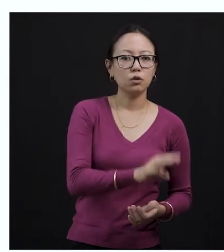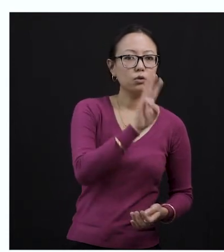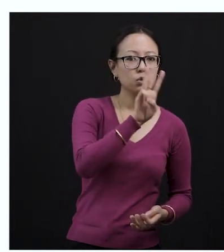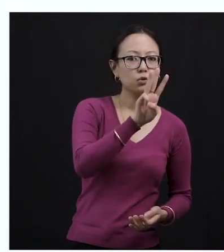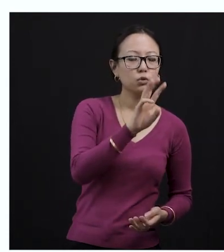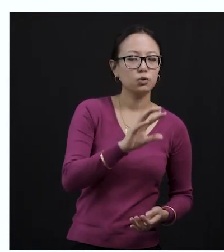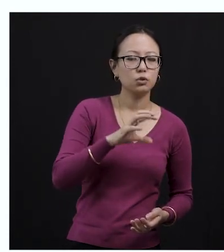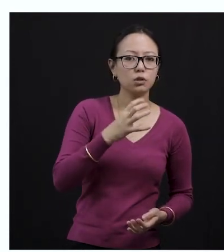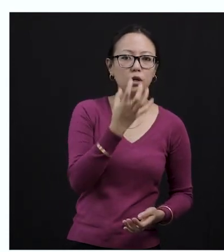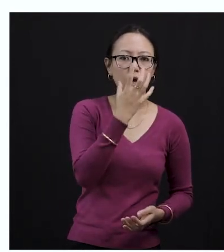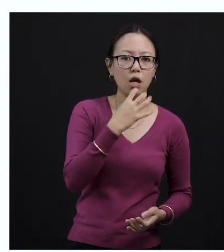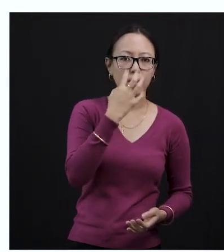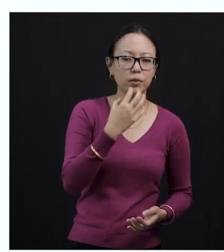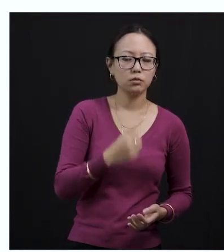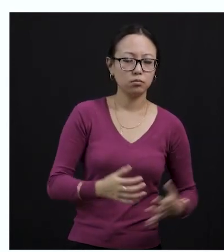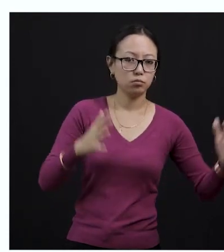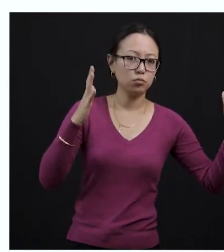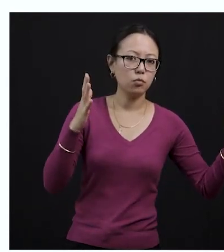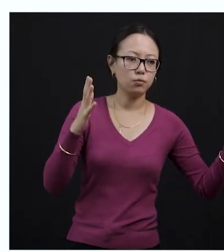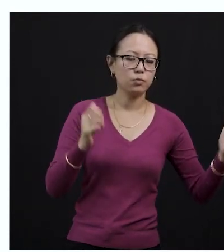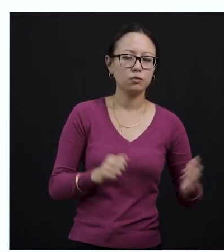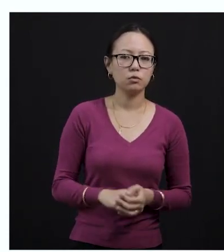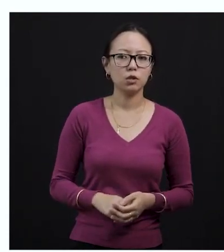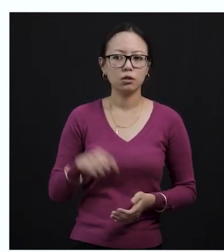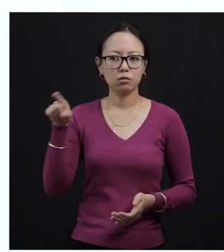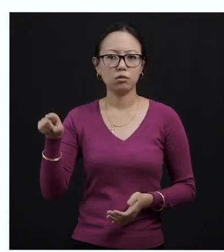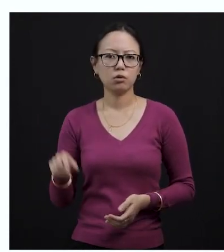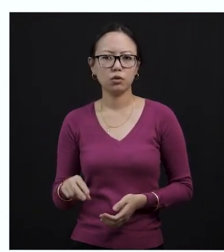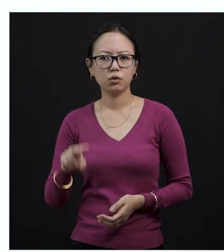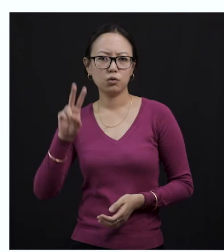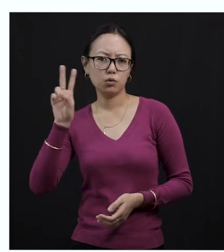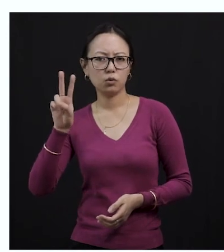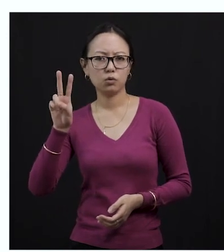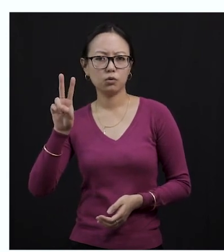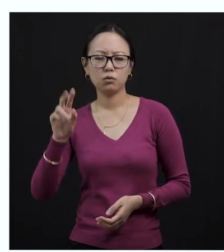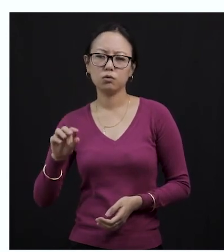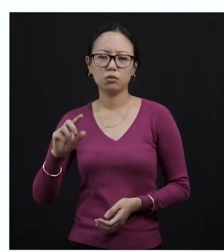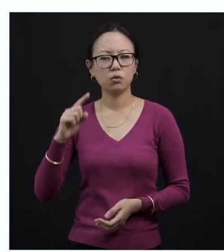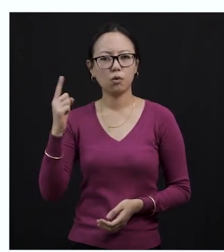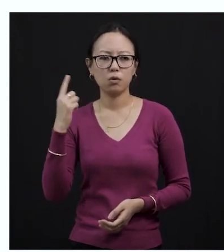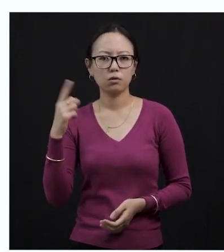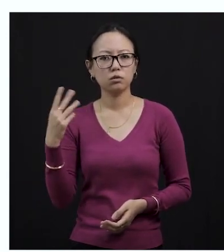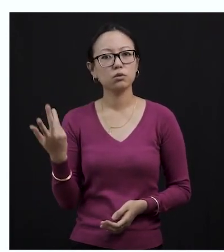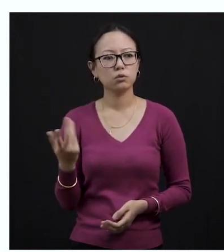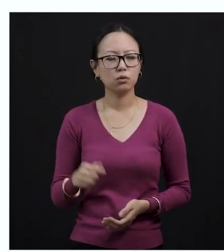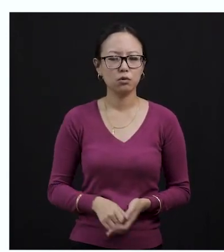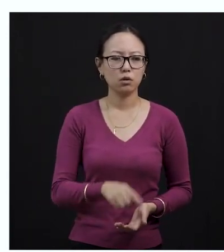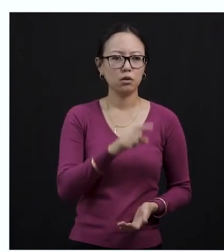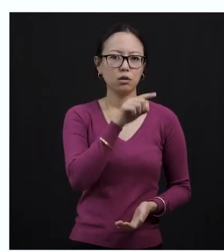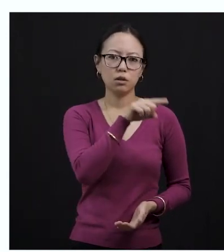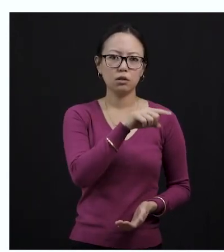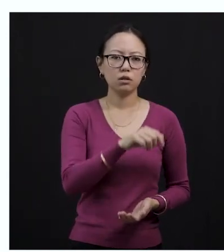3 apples is greater than 2 apples, right? 3 apples is greater than 2 apples. So we